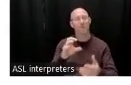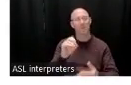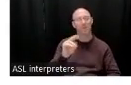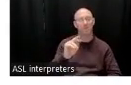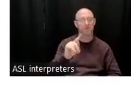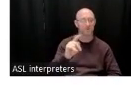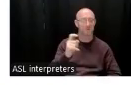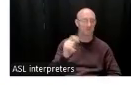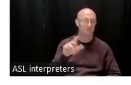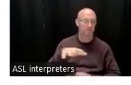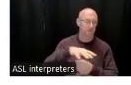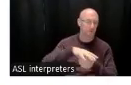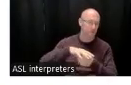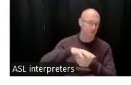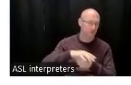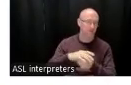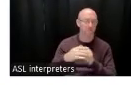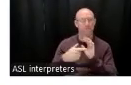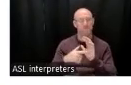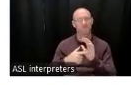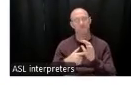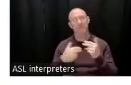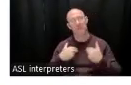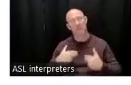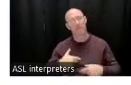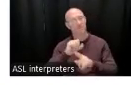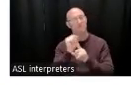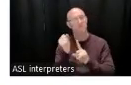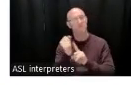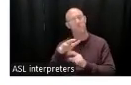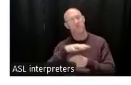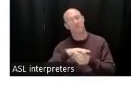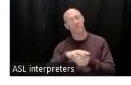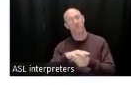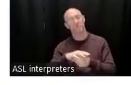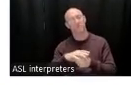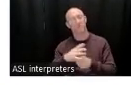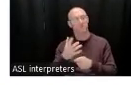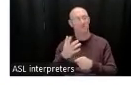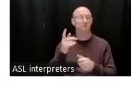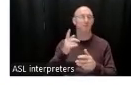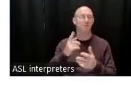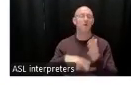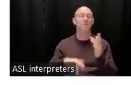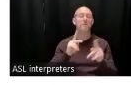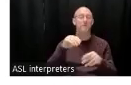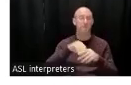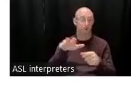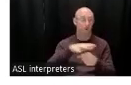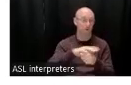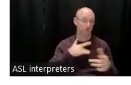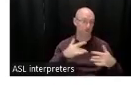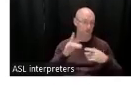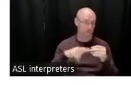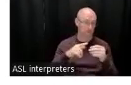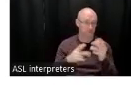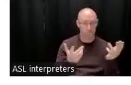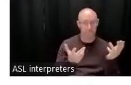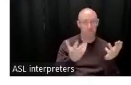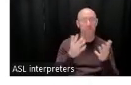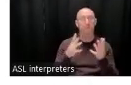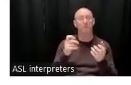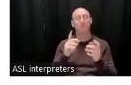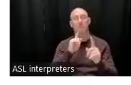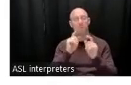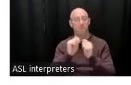of, for instance, health conditions in your area or what people in your area are concerned about that you may want to